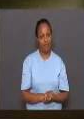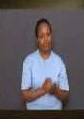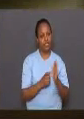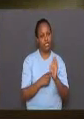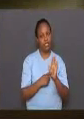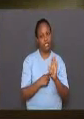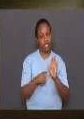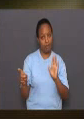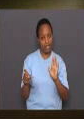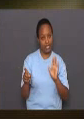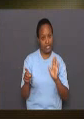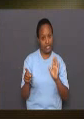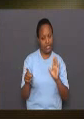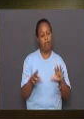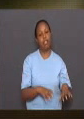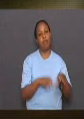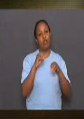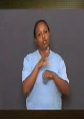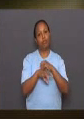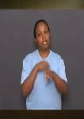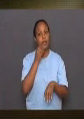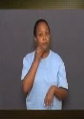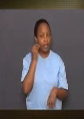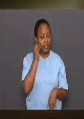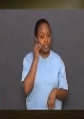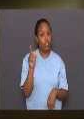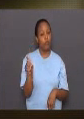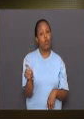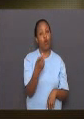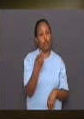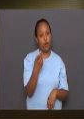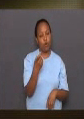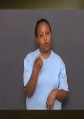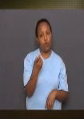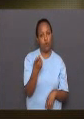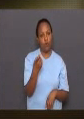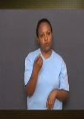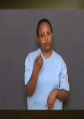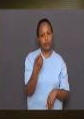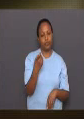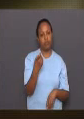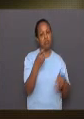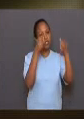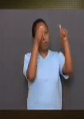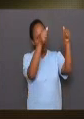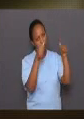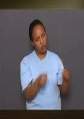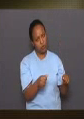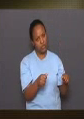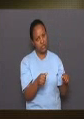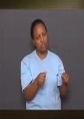Transparency in the Students' Council could occur through the creation of posters